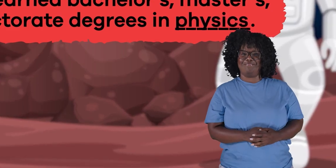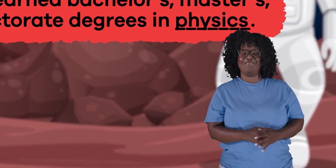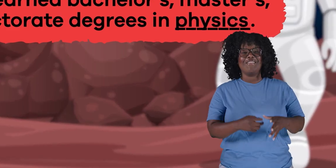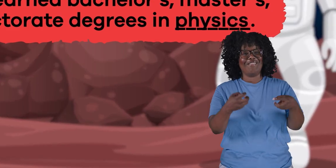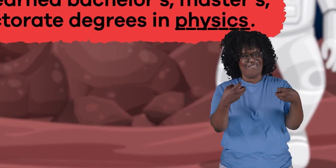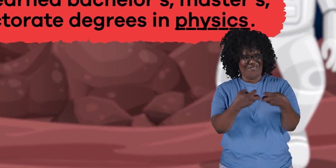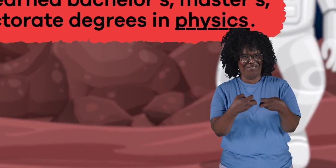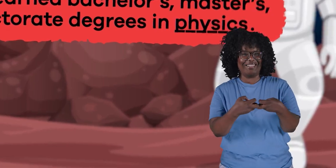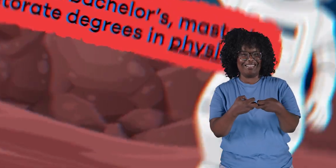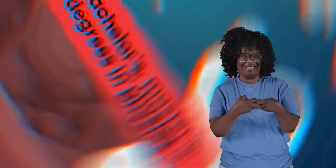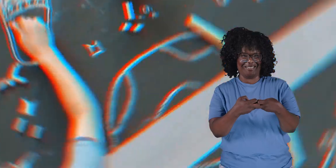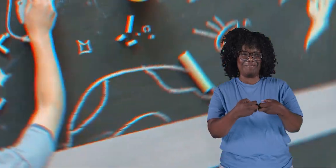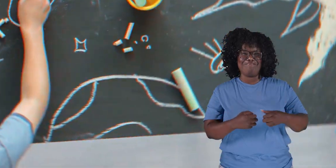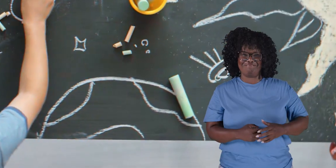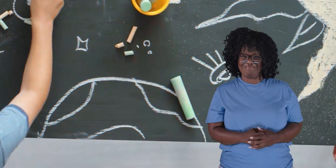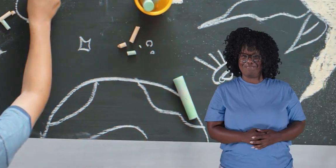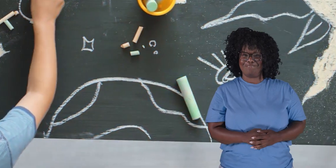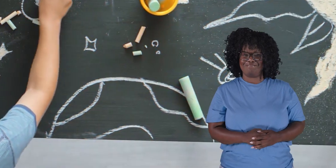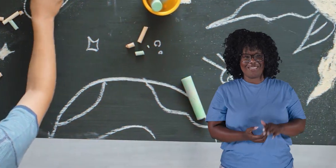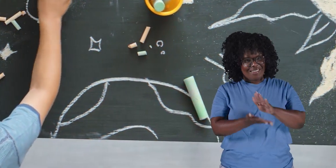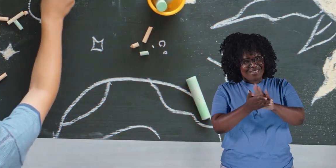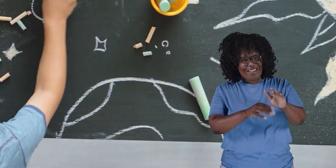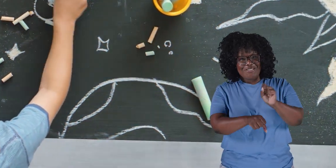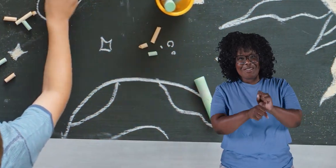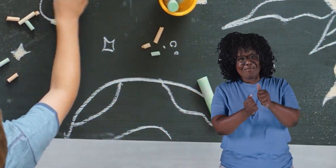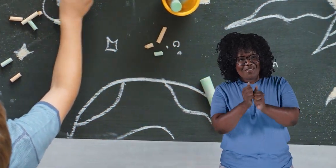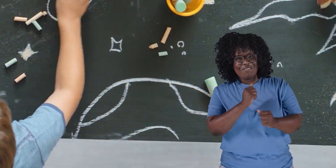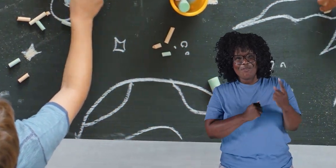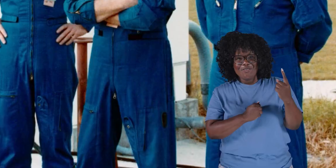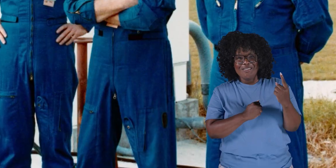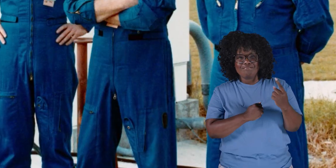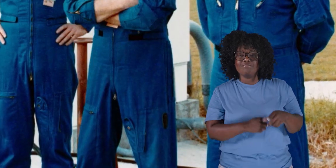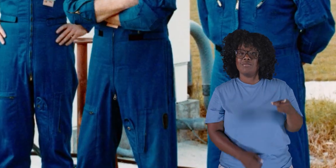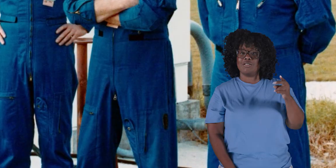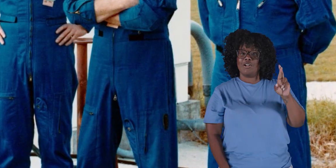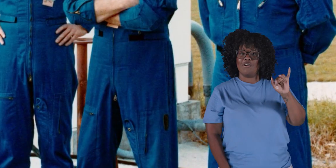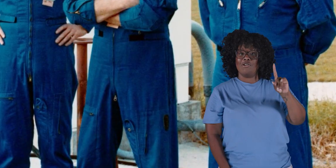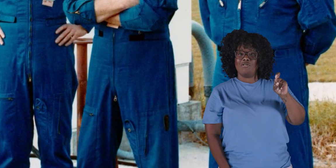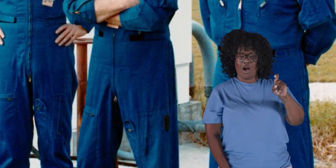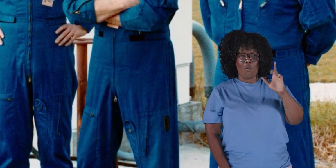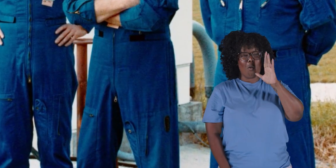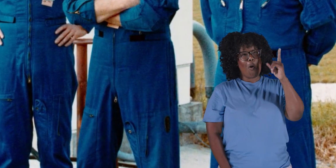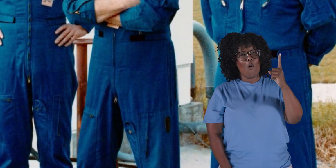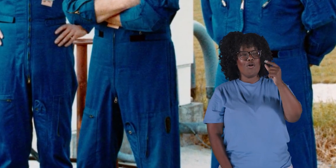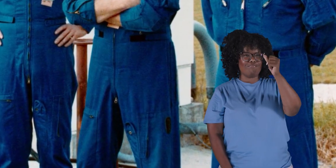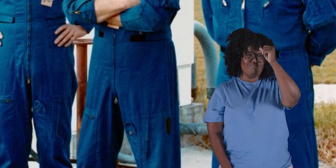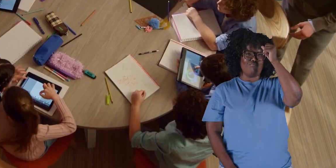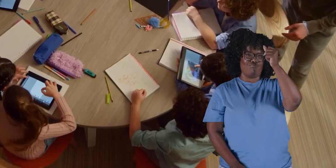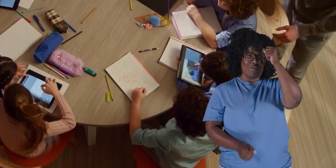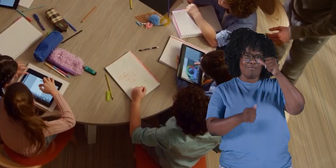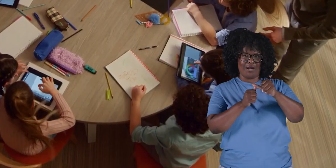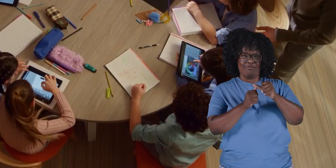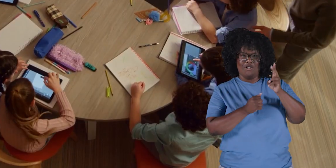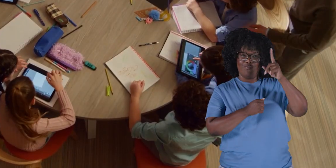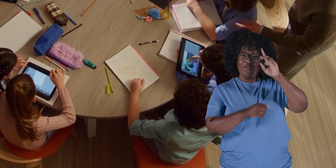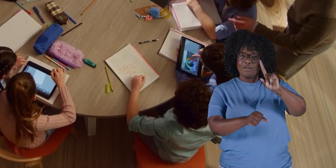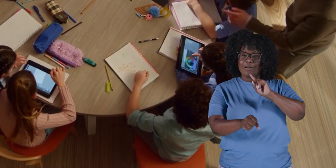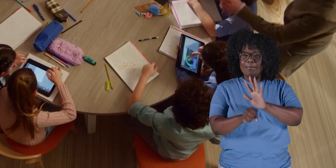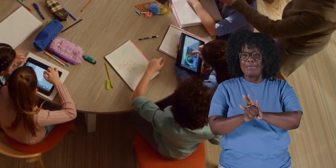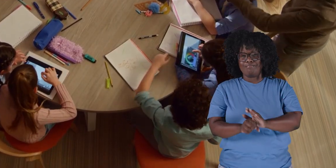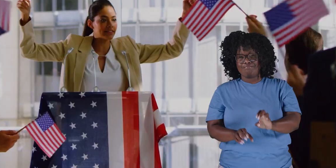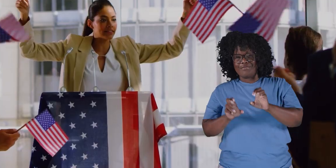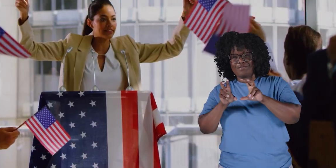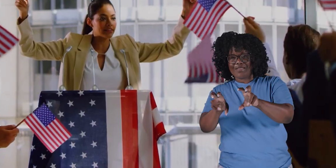Physics. Nice job, everyone. Dr. Ride will be forever remembered for her commitment to